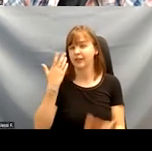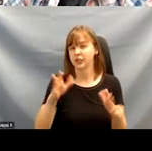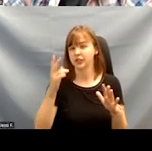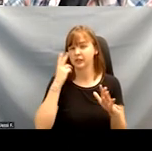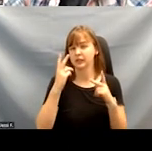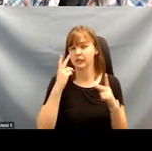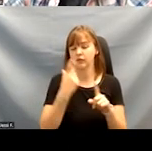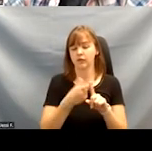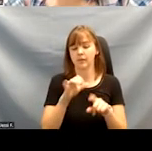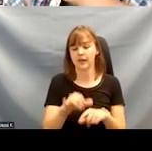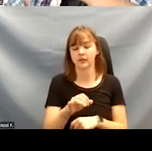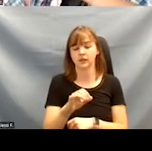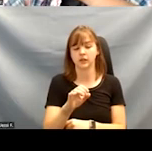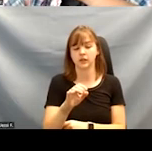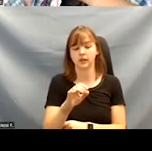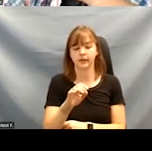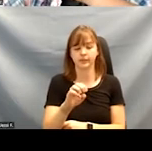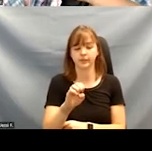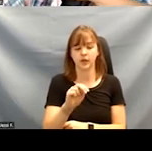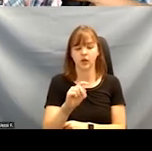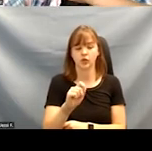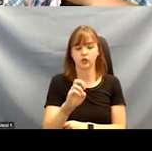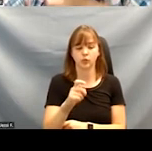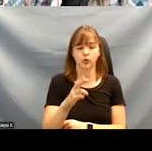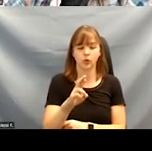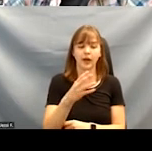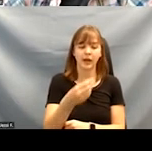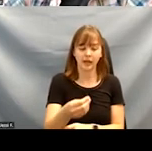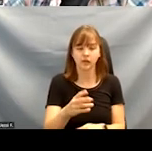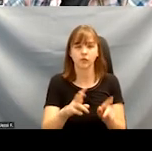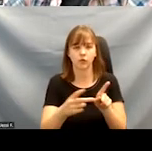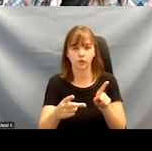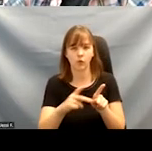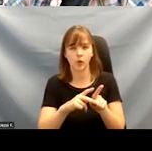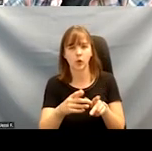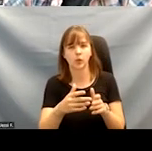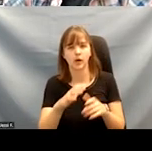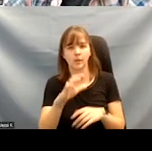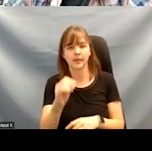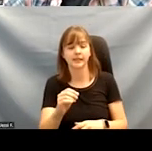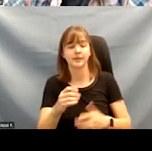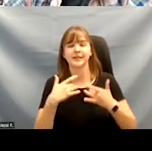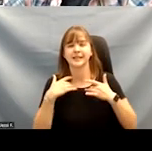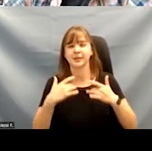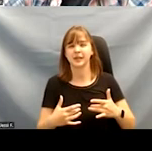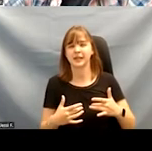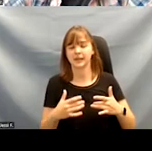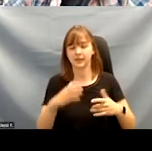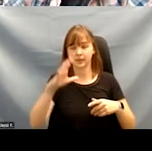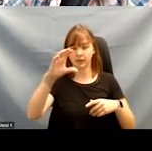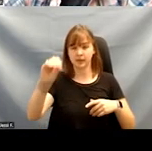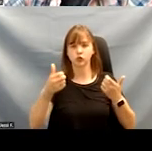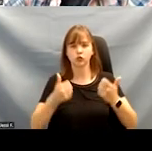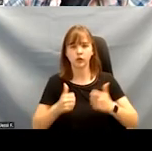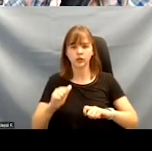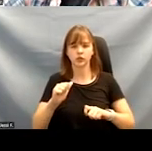you know we have an investment in, that you know folks are constantly trying to position or introduce